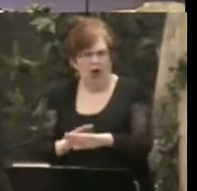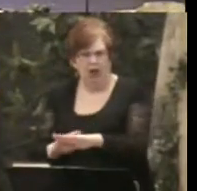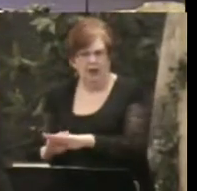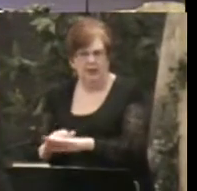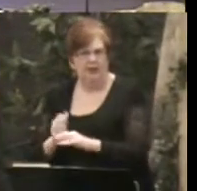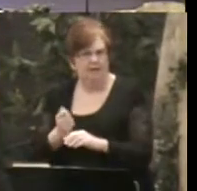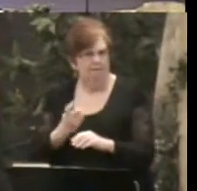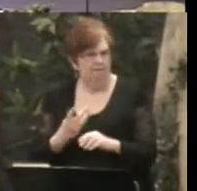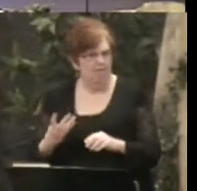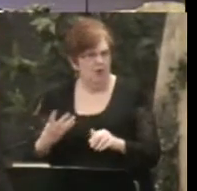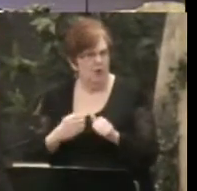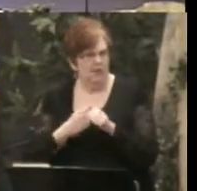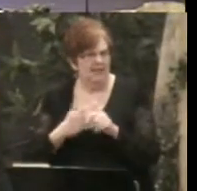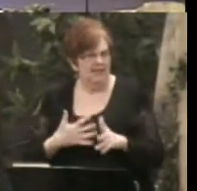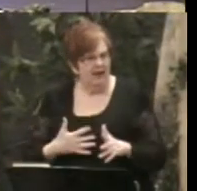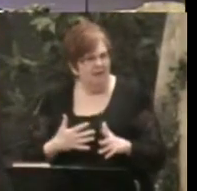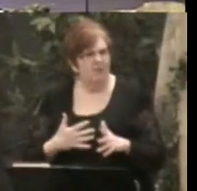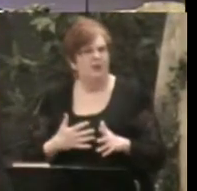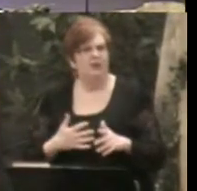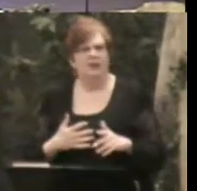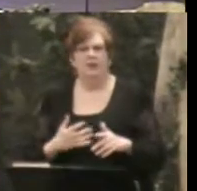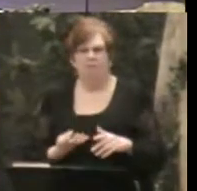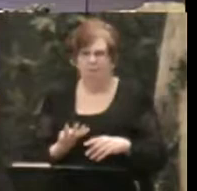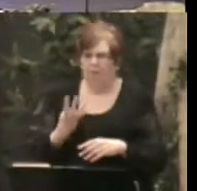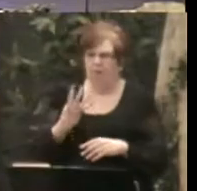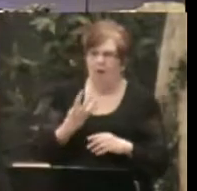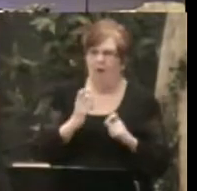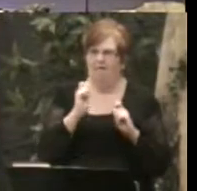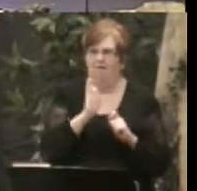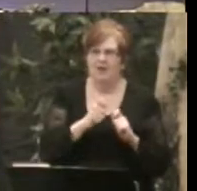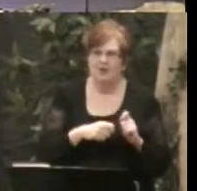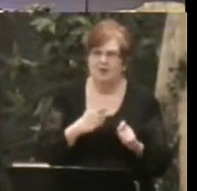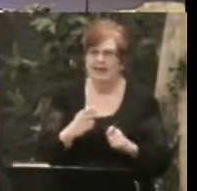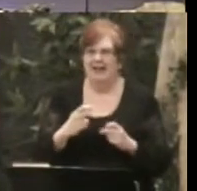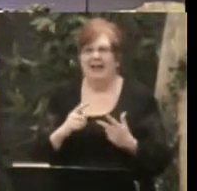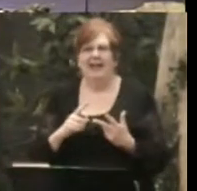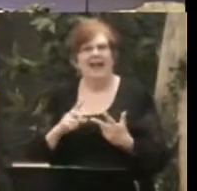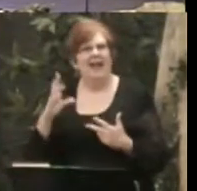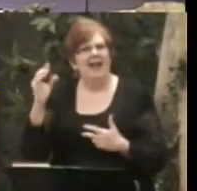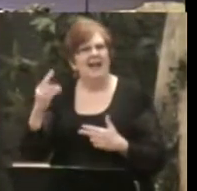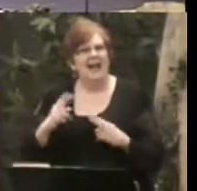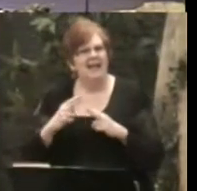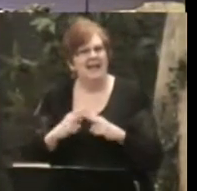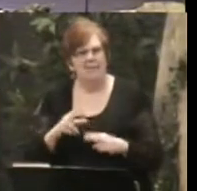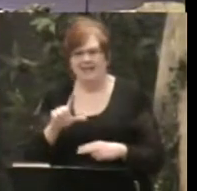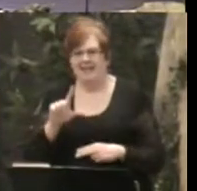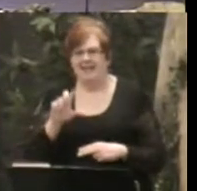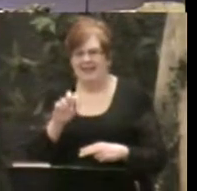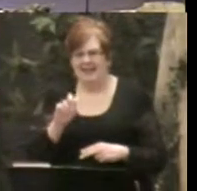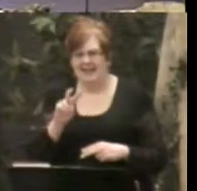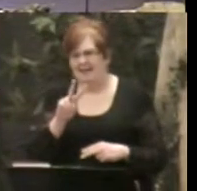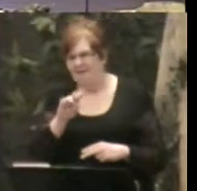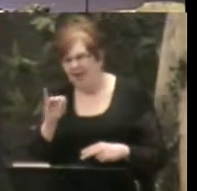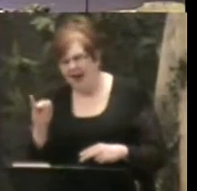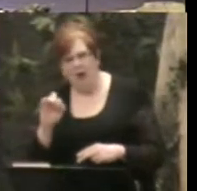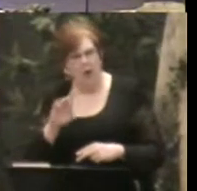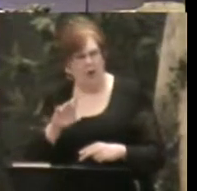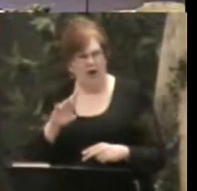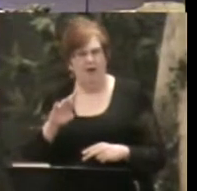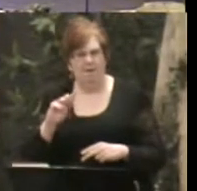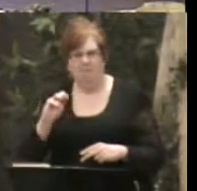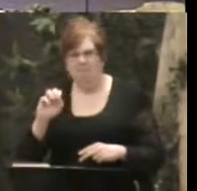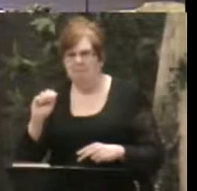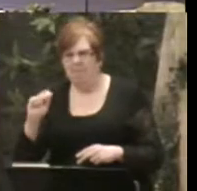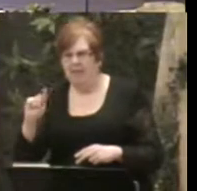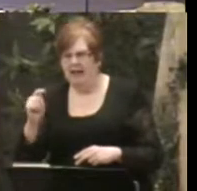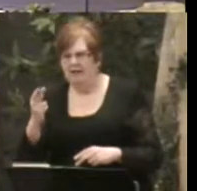disciples, four fishermen and a guy named Levi or Matthew, but it is not until the third chapter